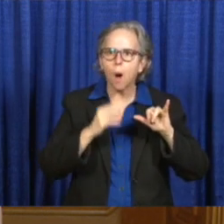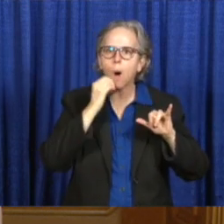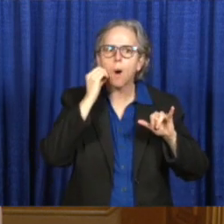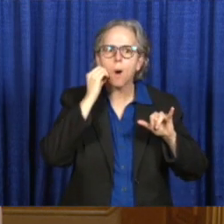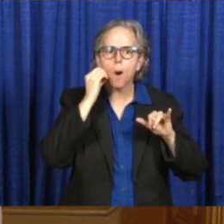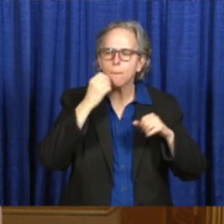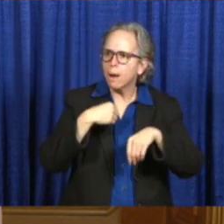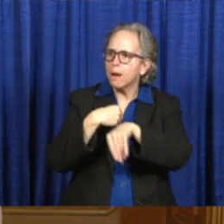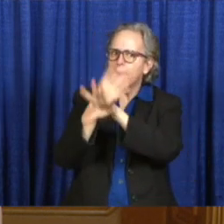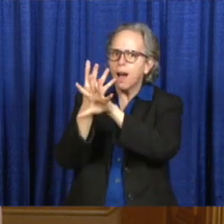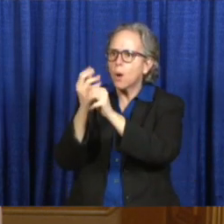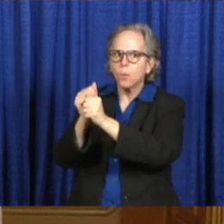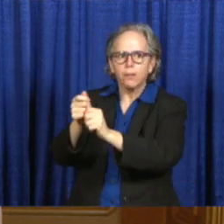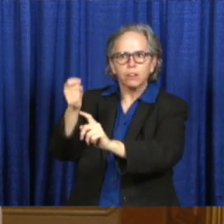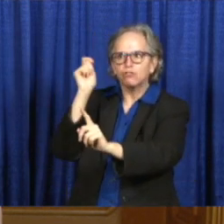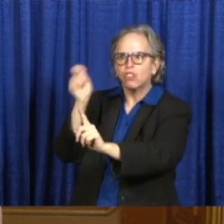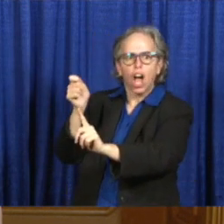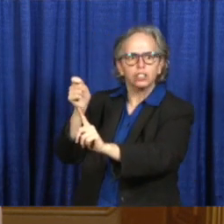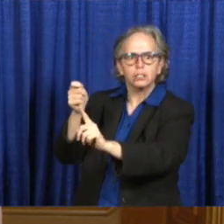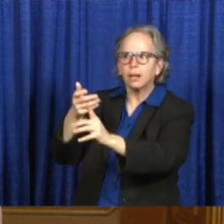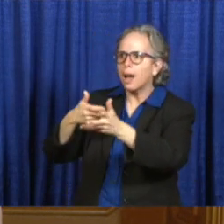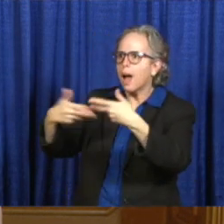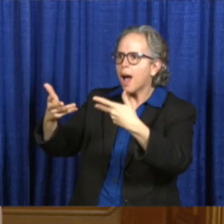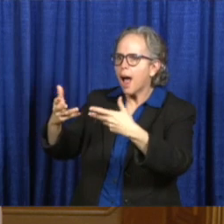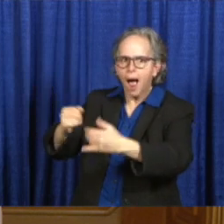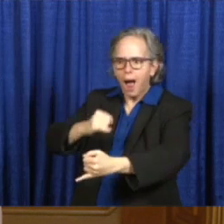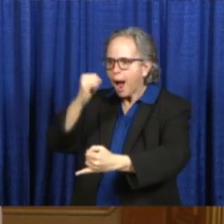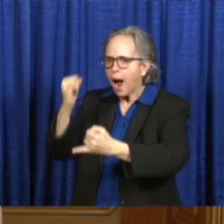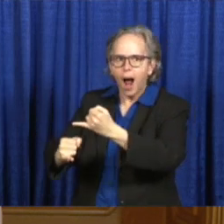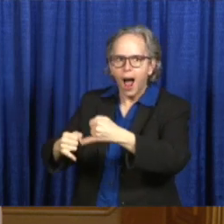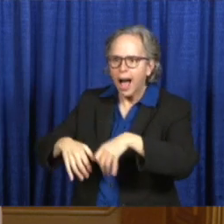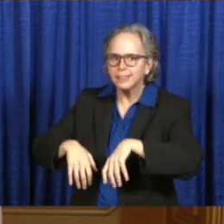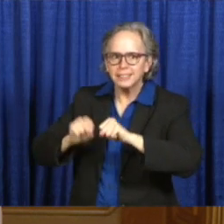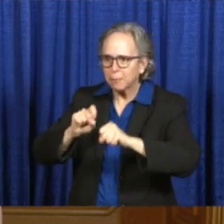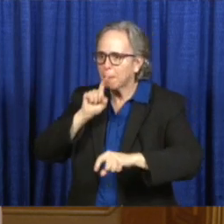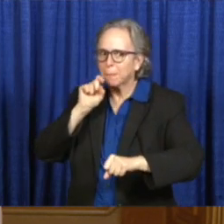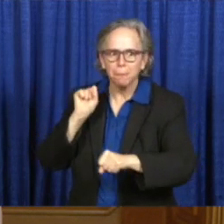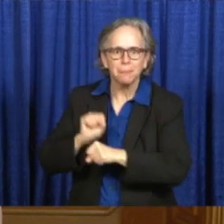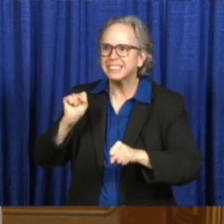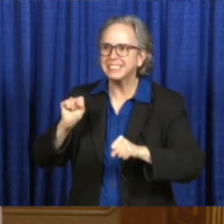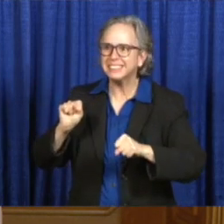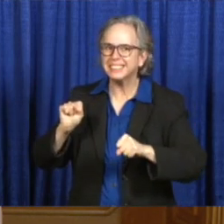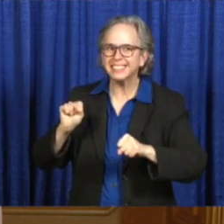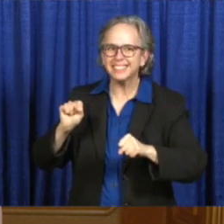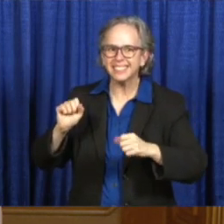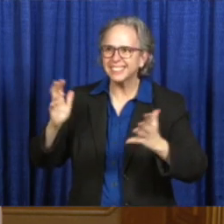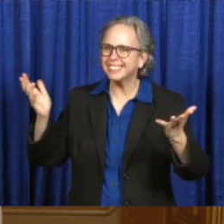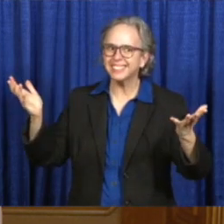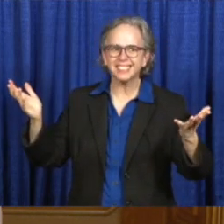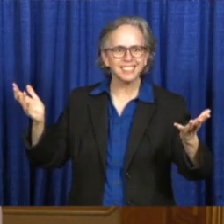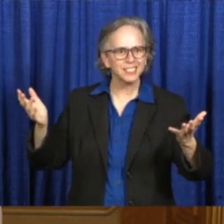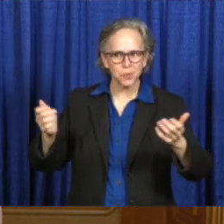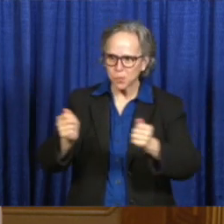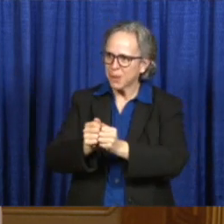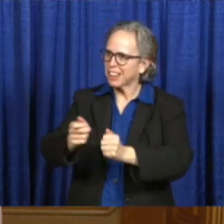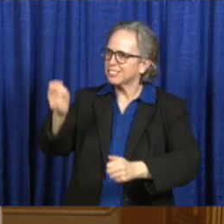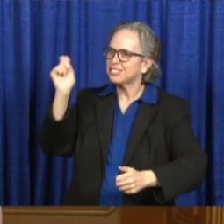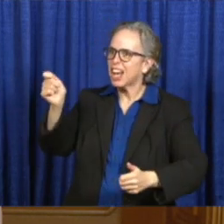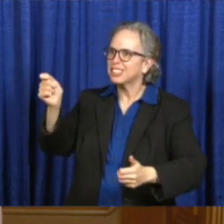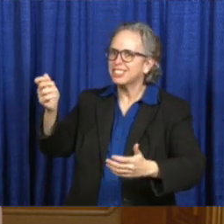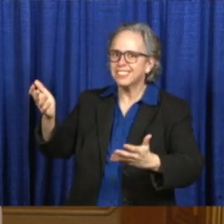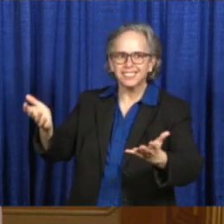consummating the adoption and working with Judge O'Dime in the Greene County Probate Court.